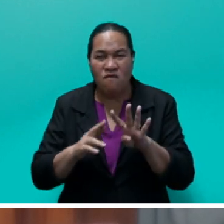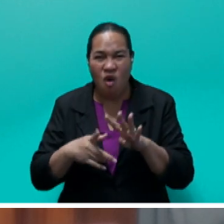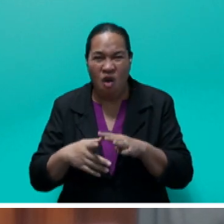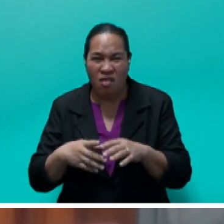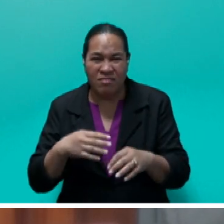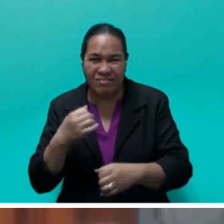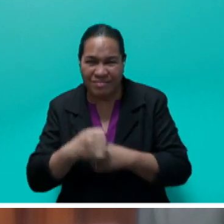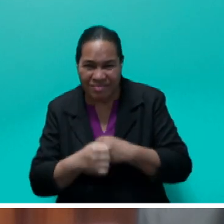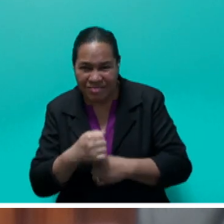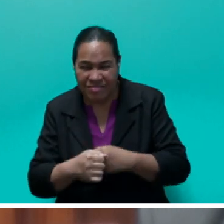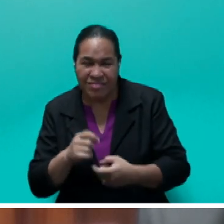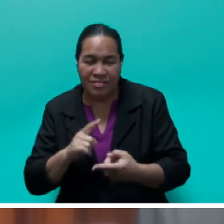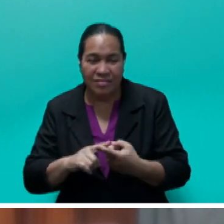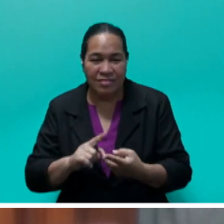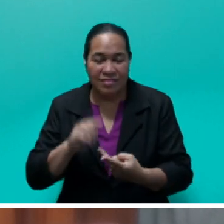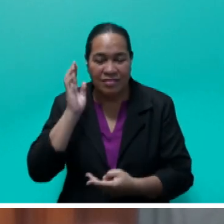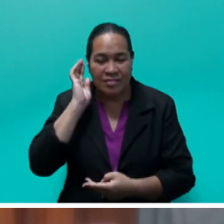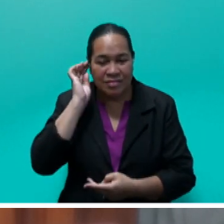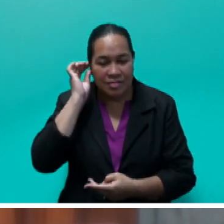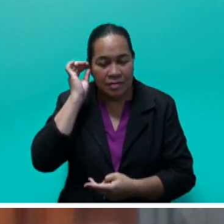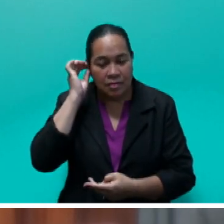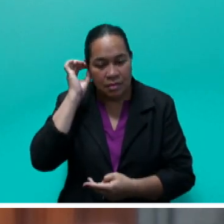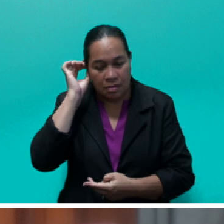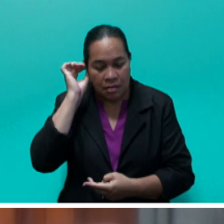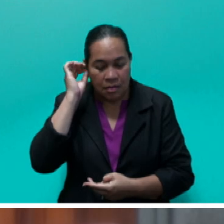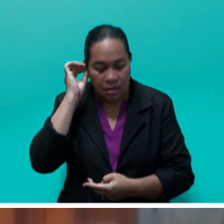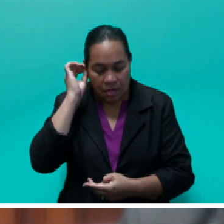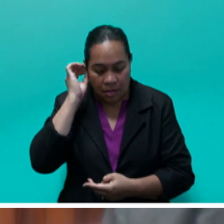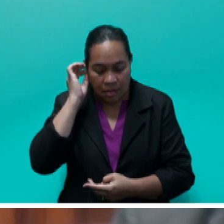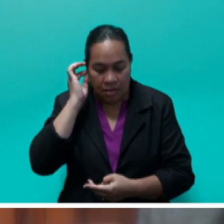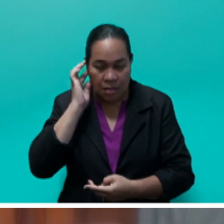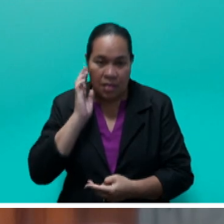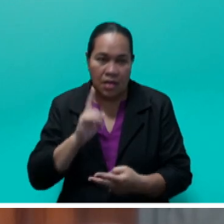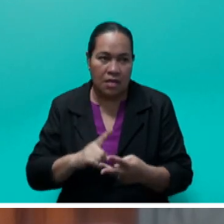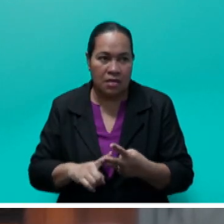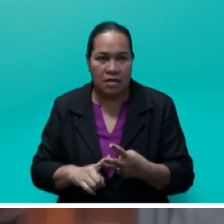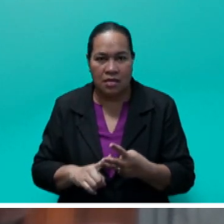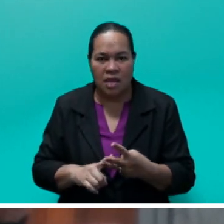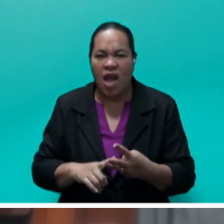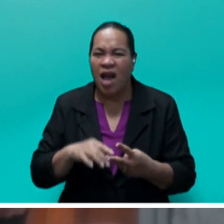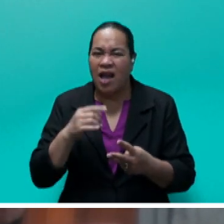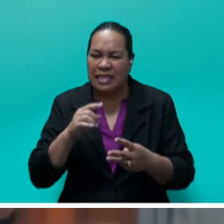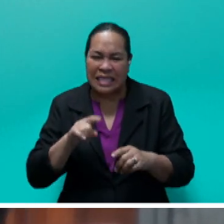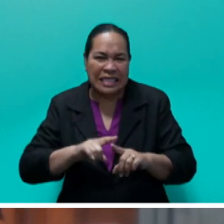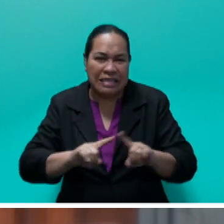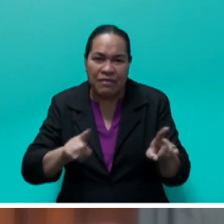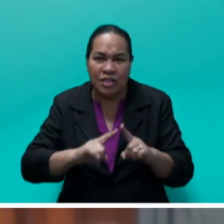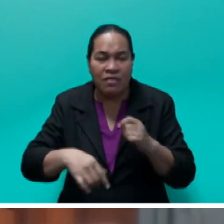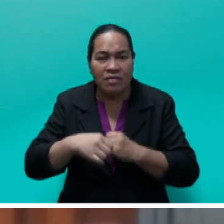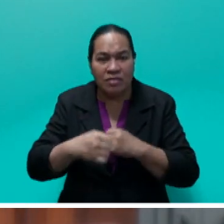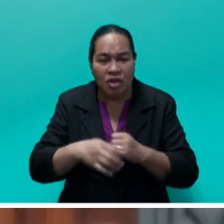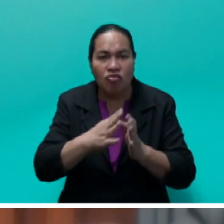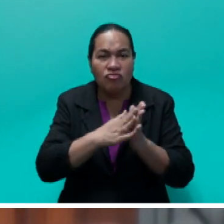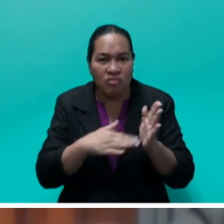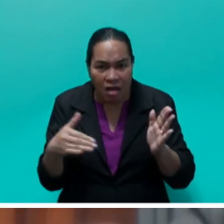3 cat bell loaders, 1 cat front loader, 1 cat bulldozer, and 3